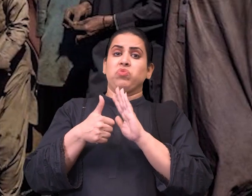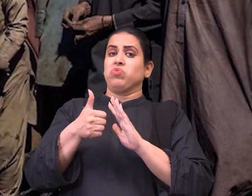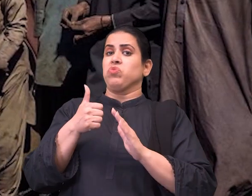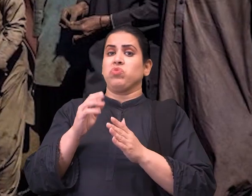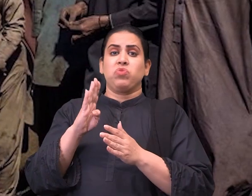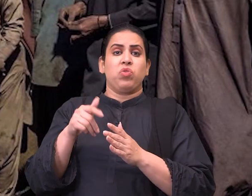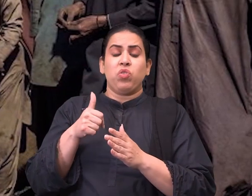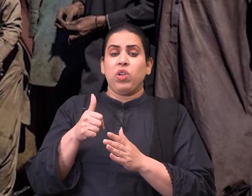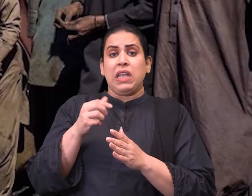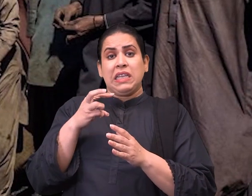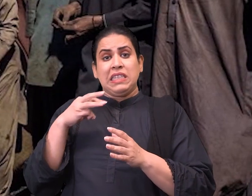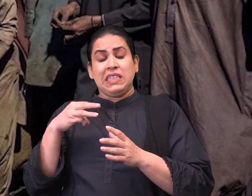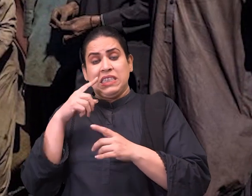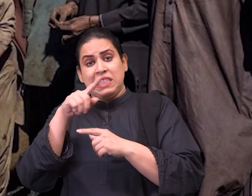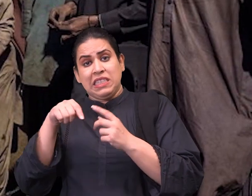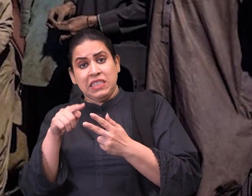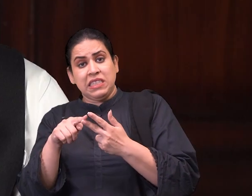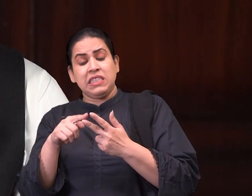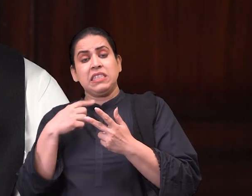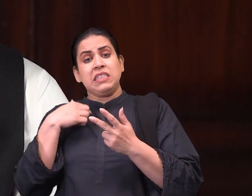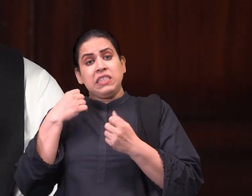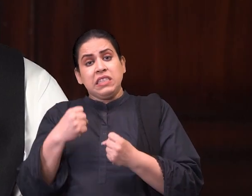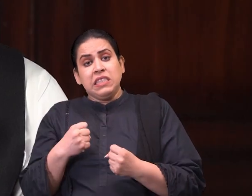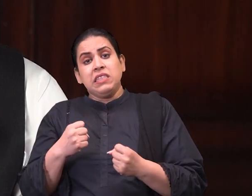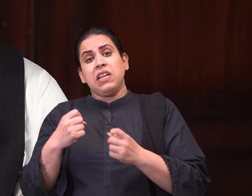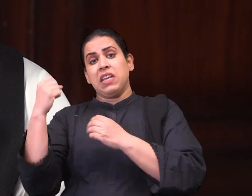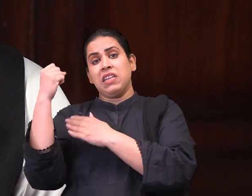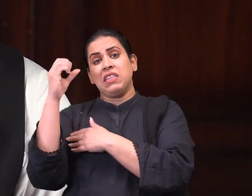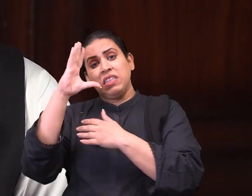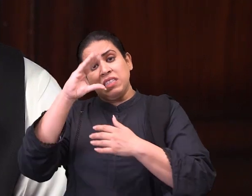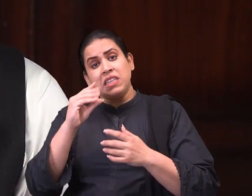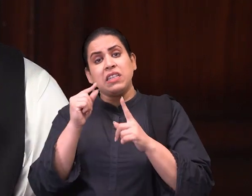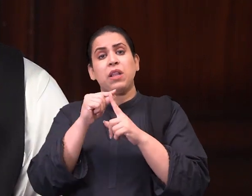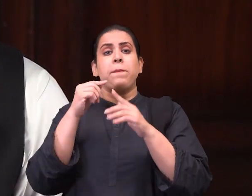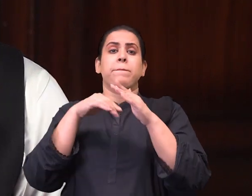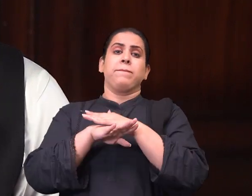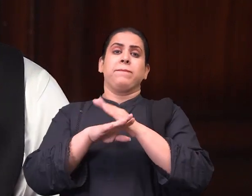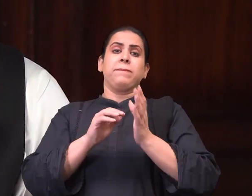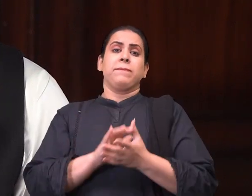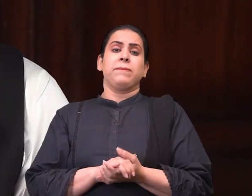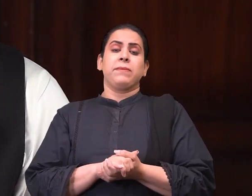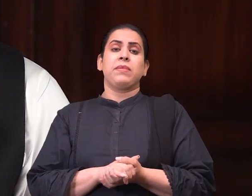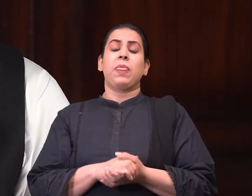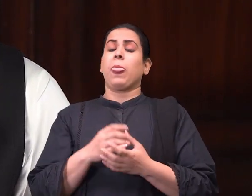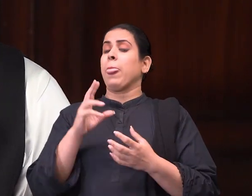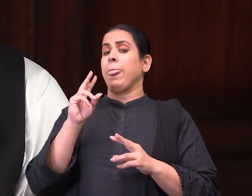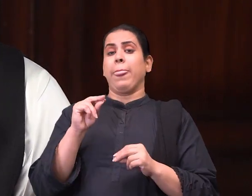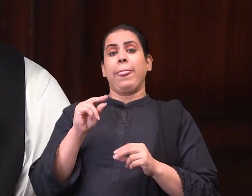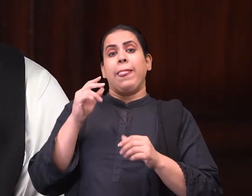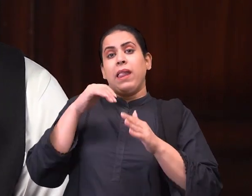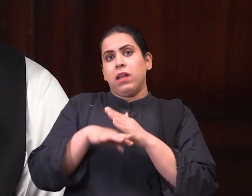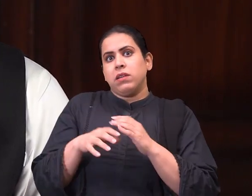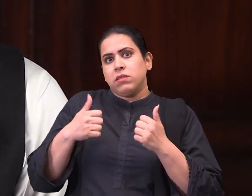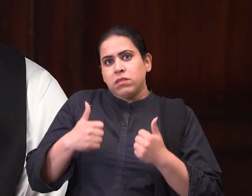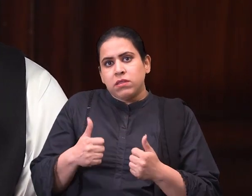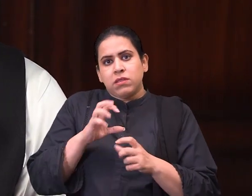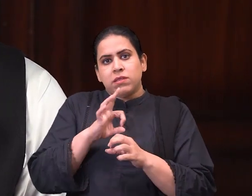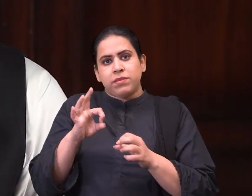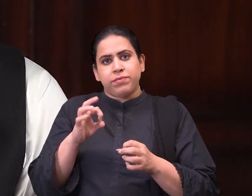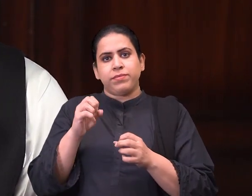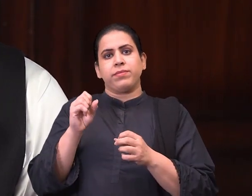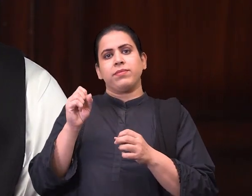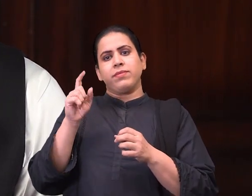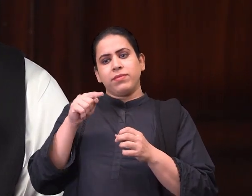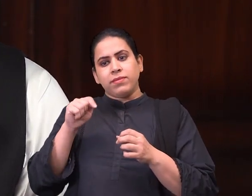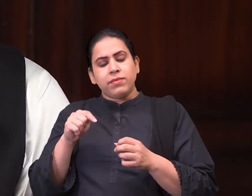is not improving in the least. Coal remains an essential source of energy in Pakistan, but nothing is